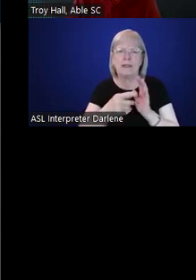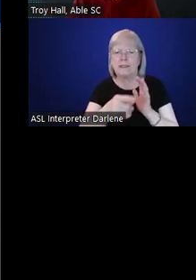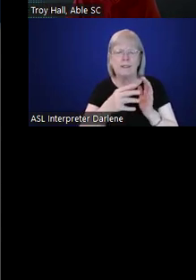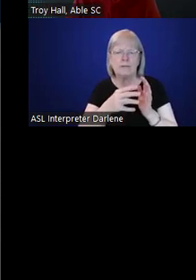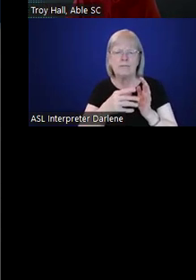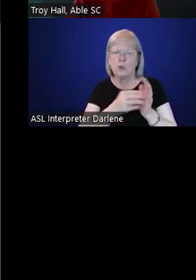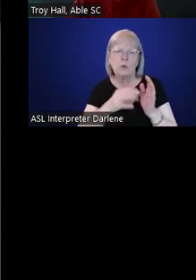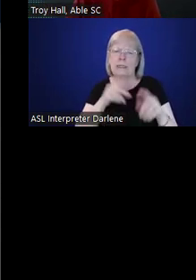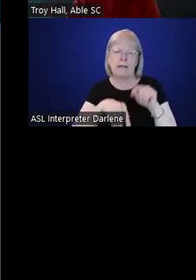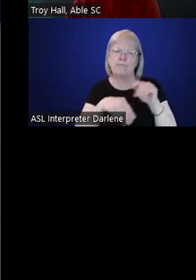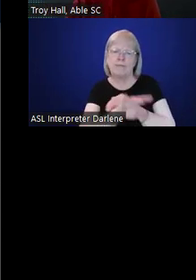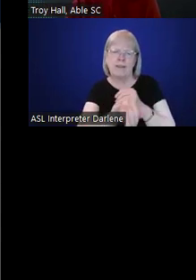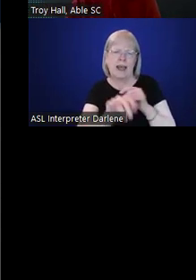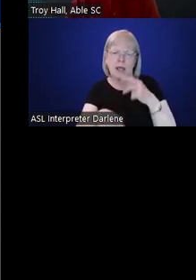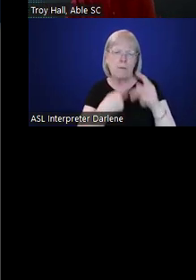practices.